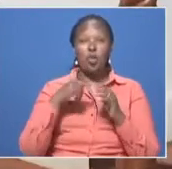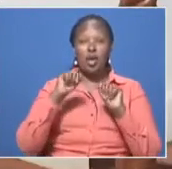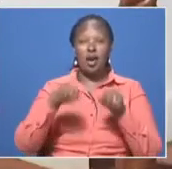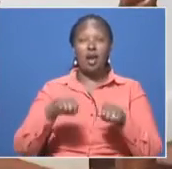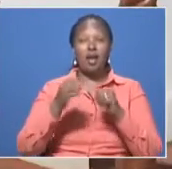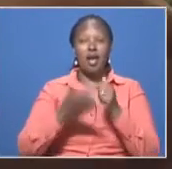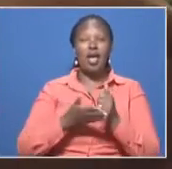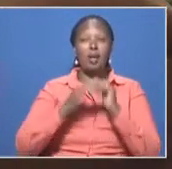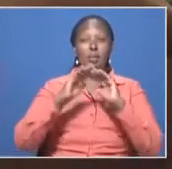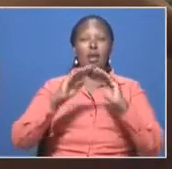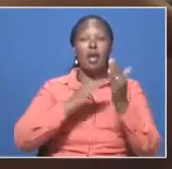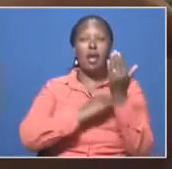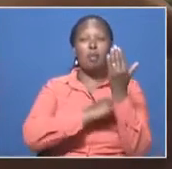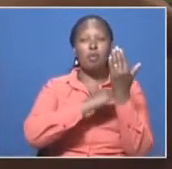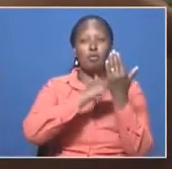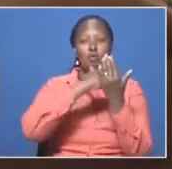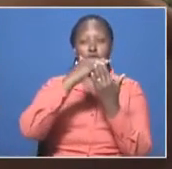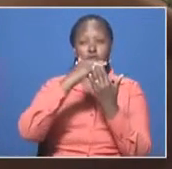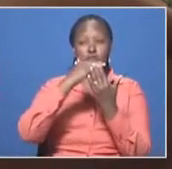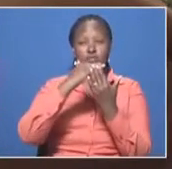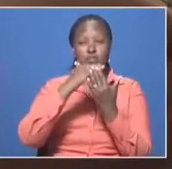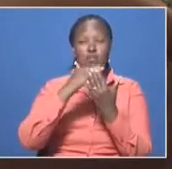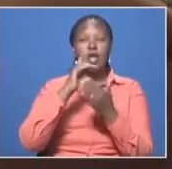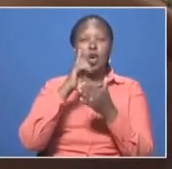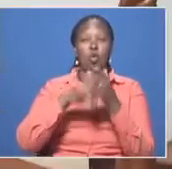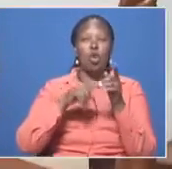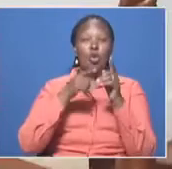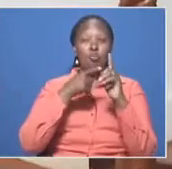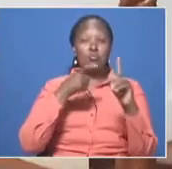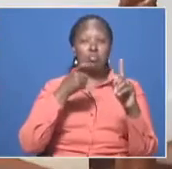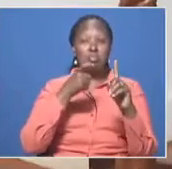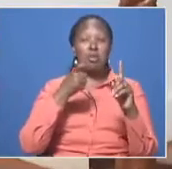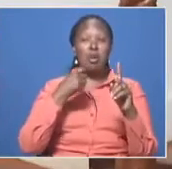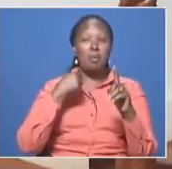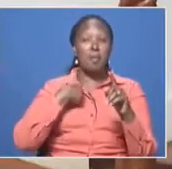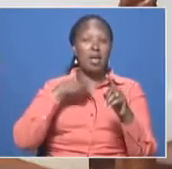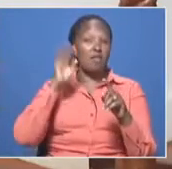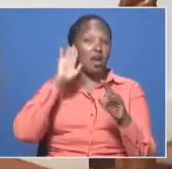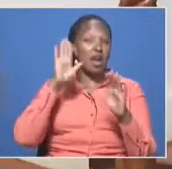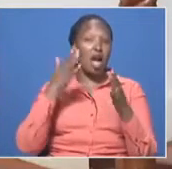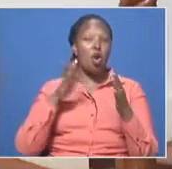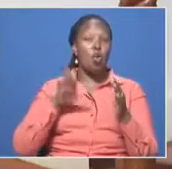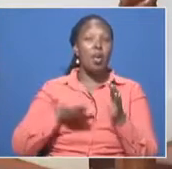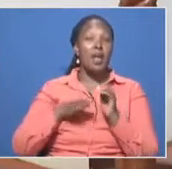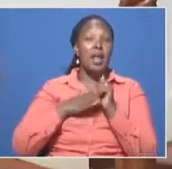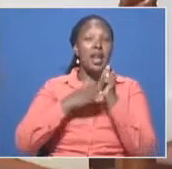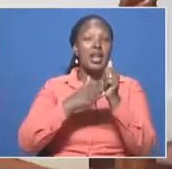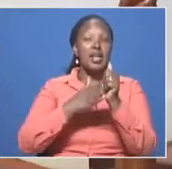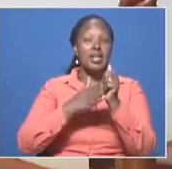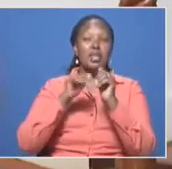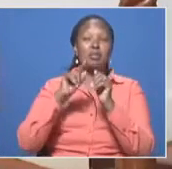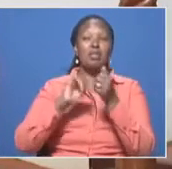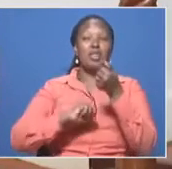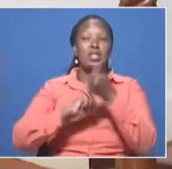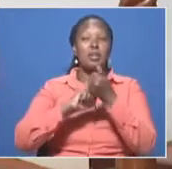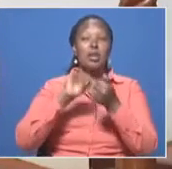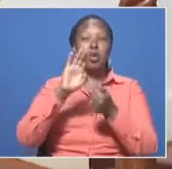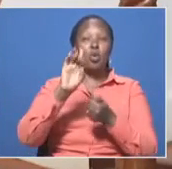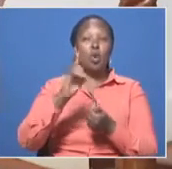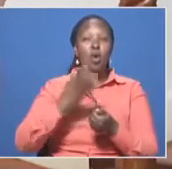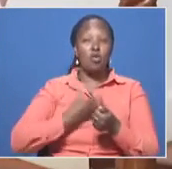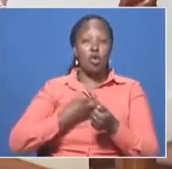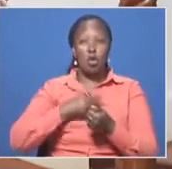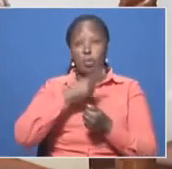improve. Mm. One of the criticisms I've heard this week regarding how women leaders have come out in support of one of their own who's been accused